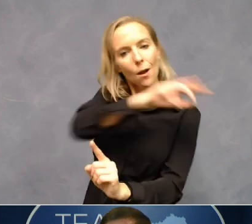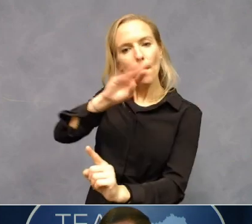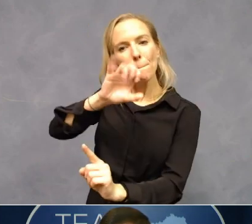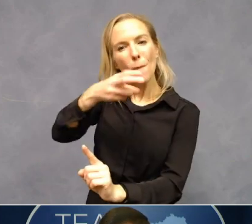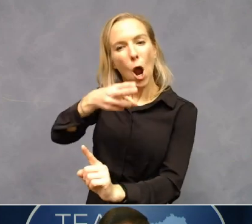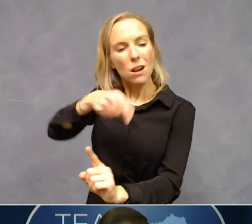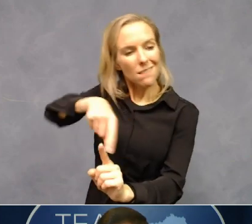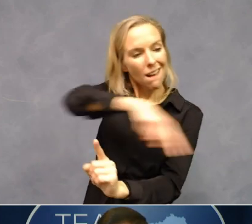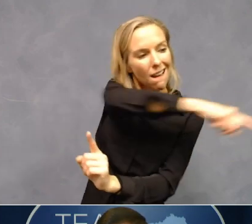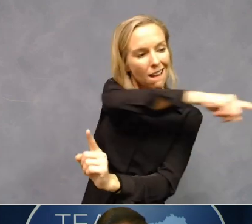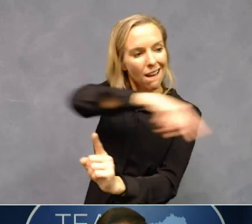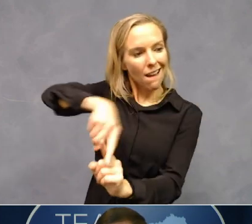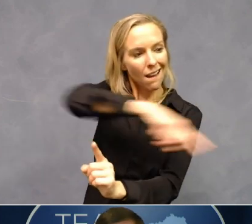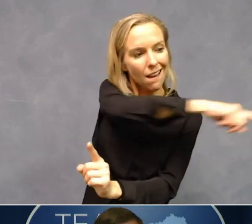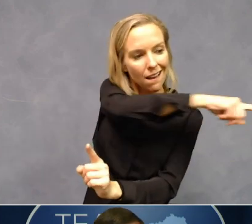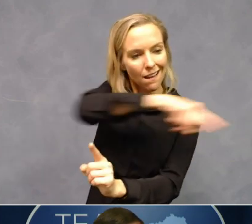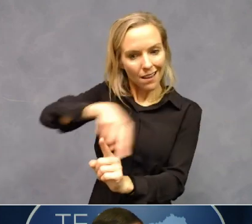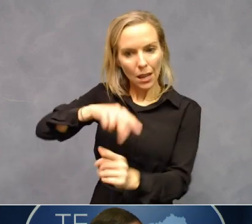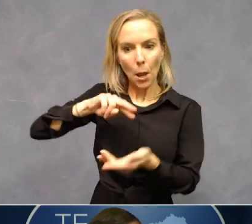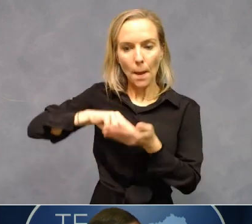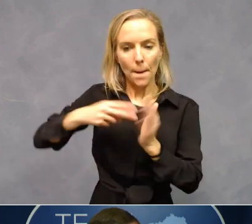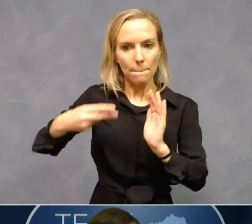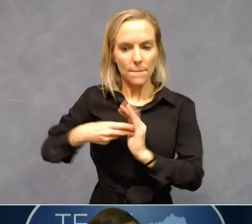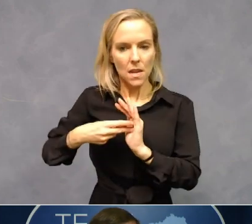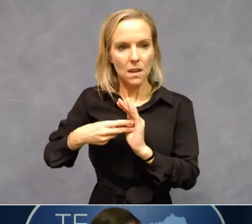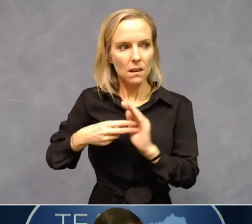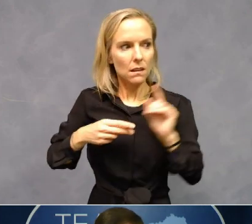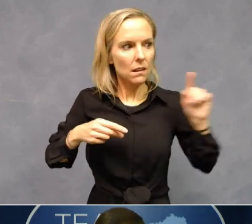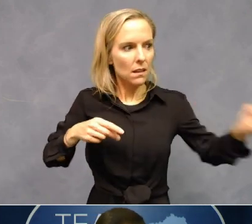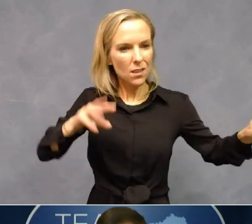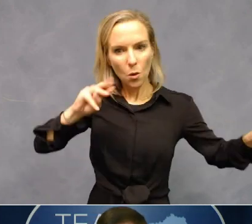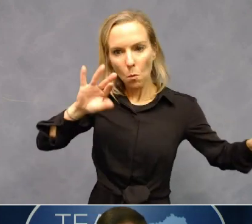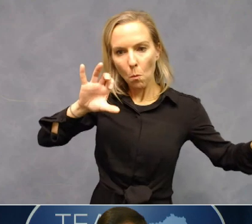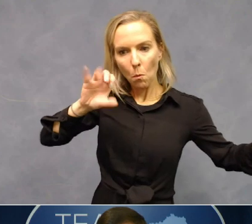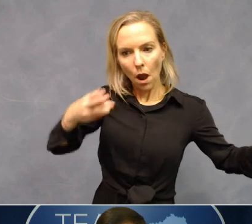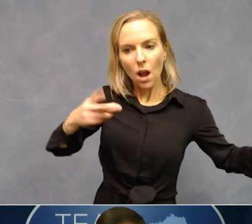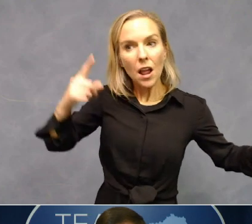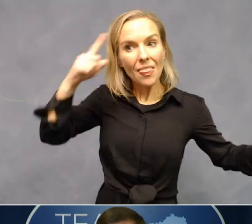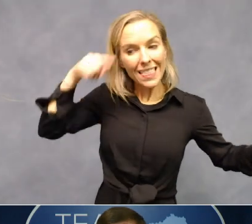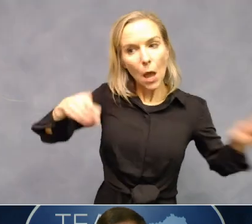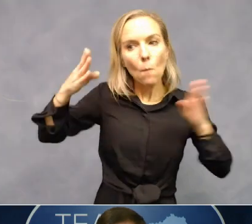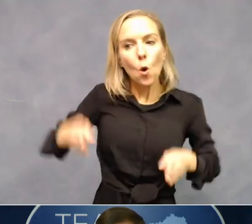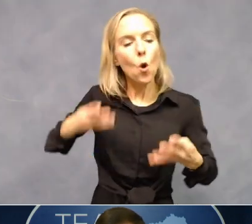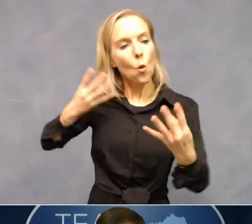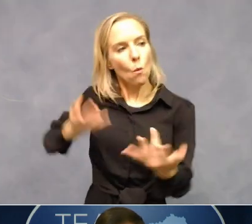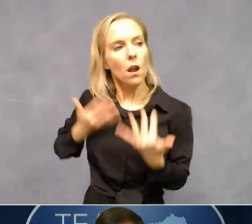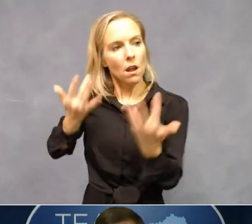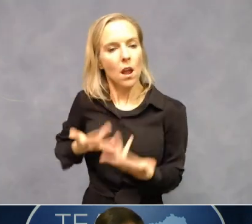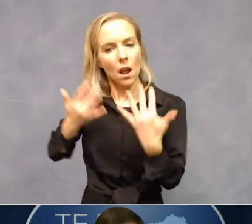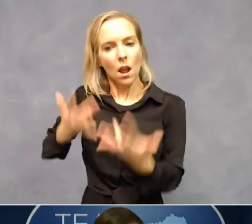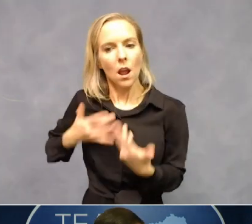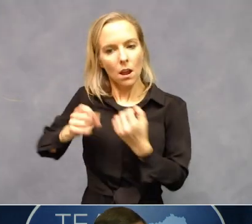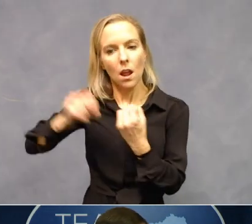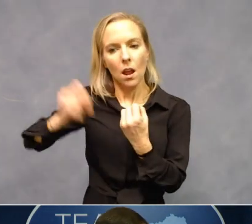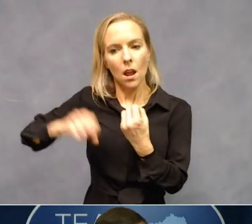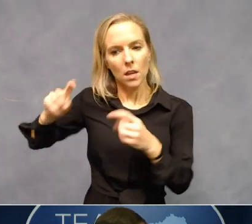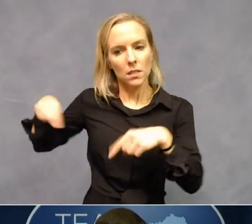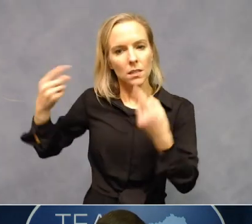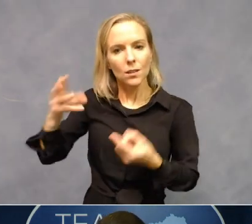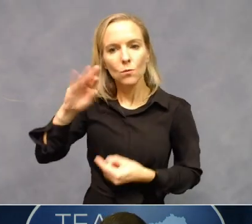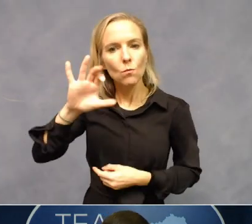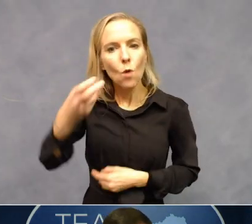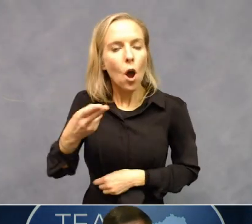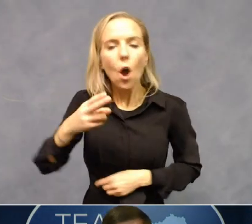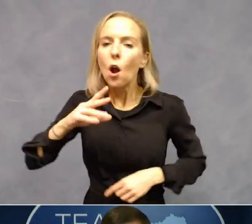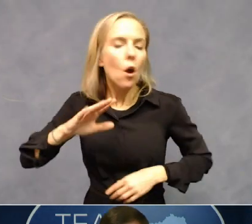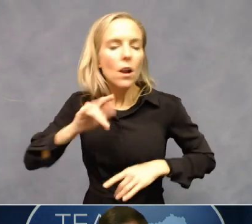March pot. Now, it doesn't mean that that person was waiting since March. And in fact, it couldn't have been processed by our people